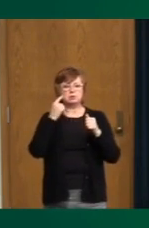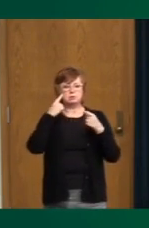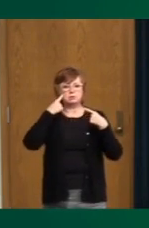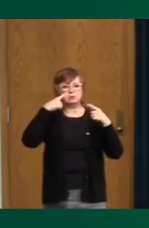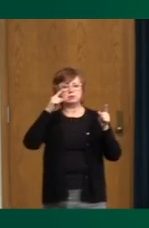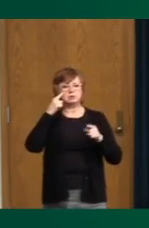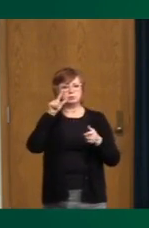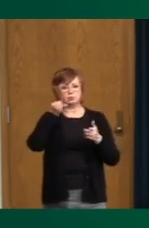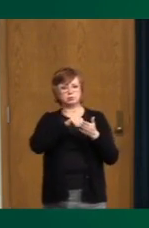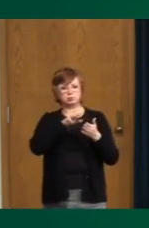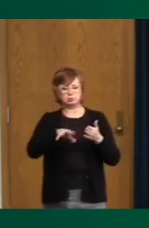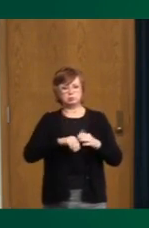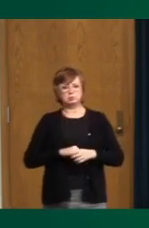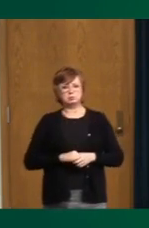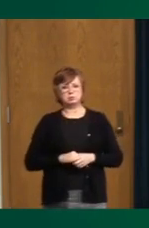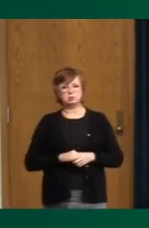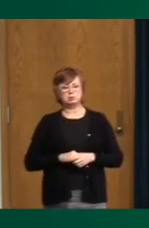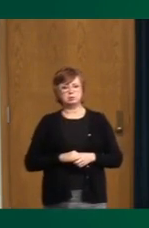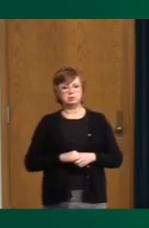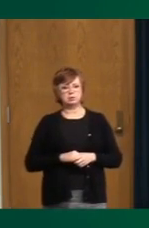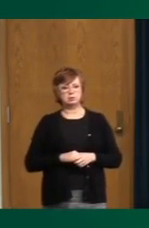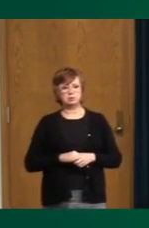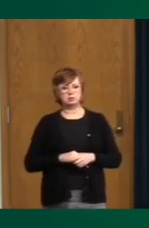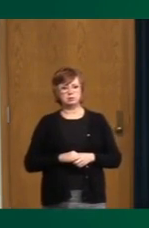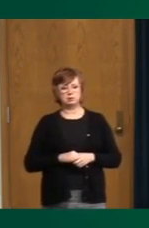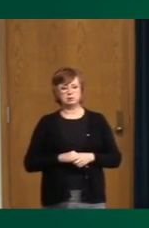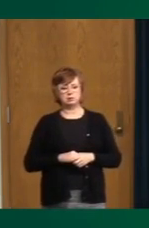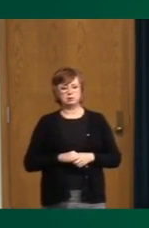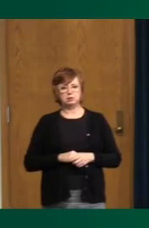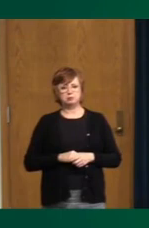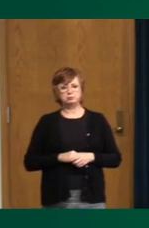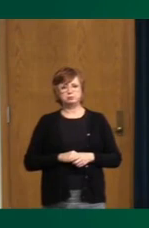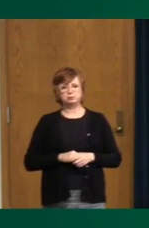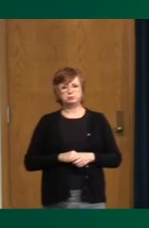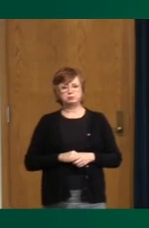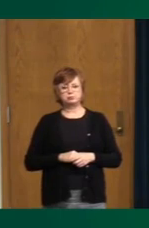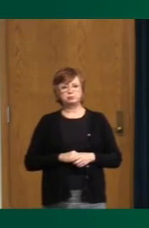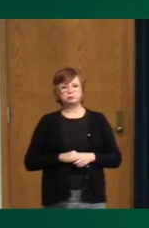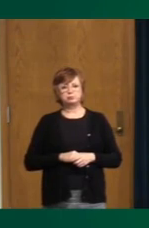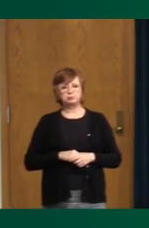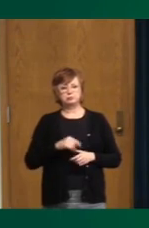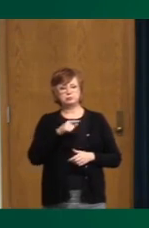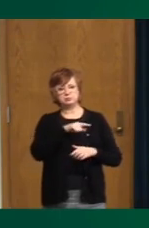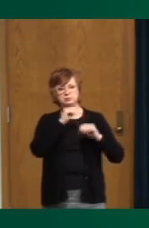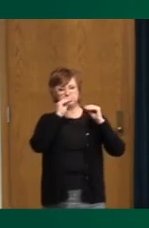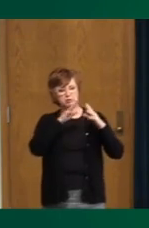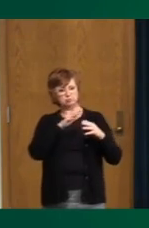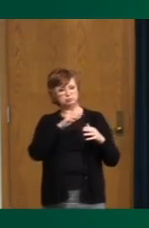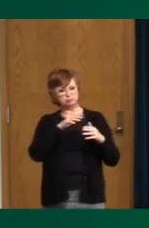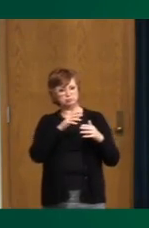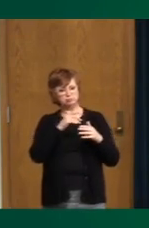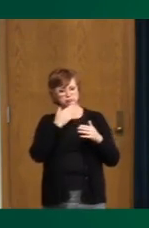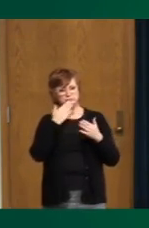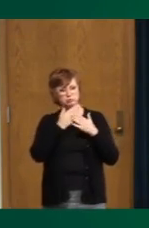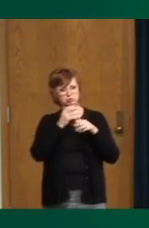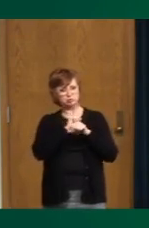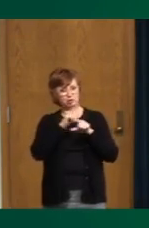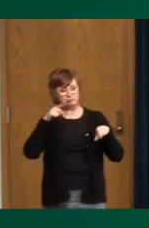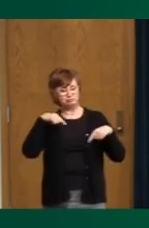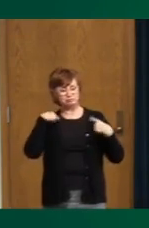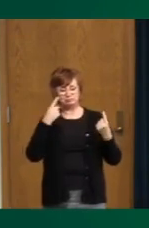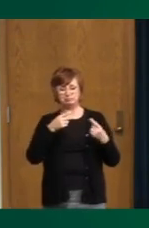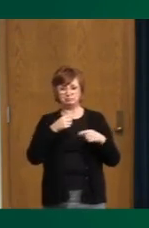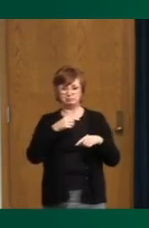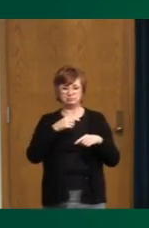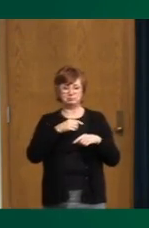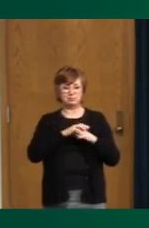those into action, and our educators are, and they deserve a lot of credit, but doing so in a timely fashion. And our schools have been, I